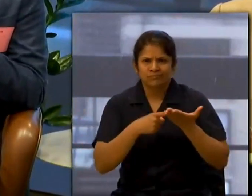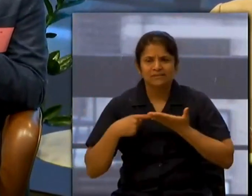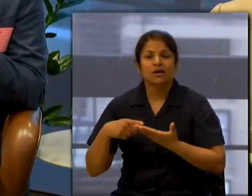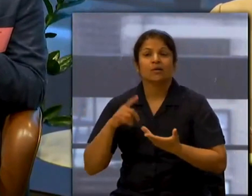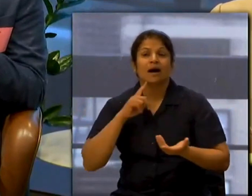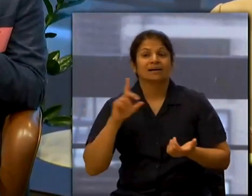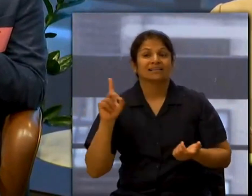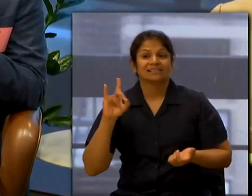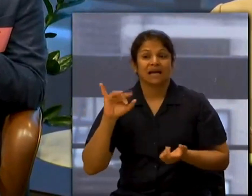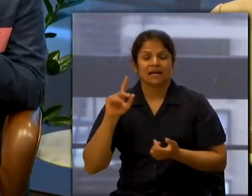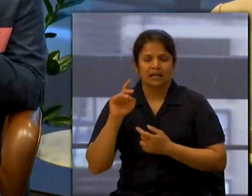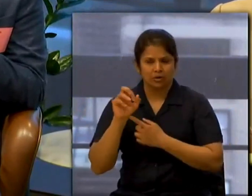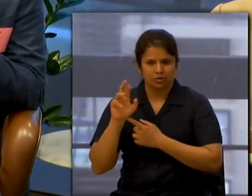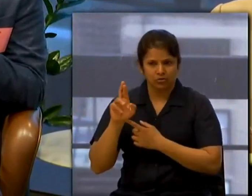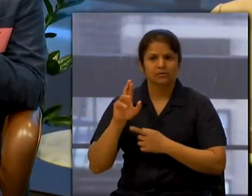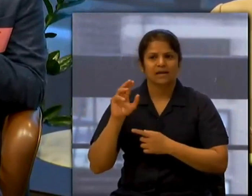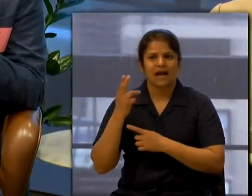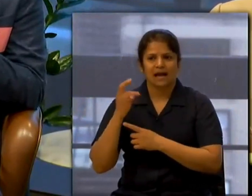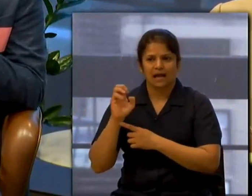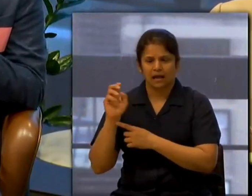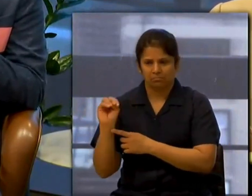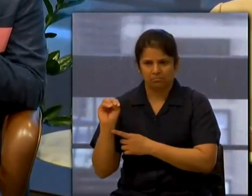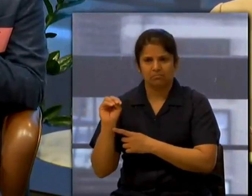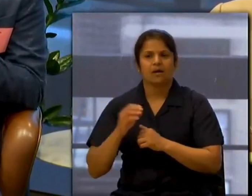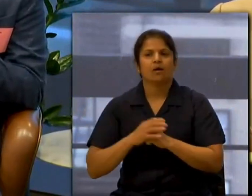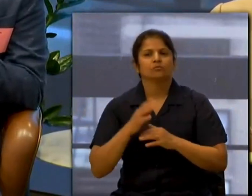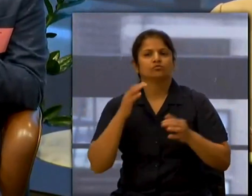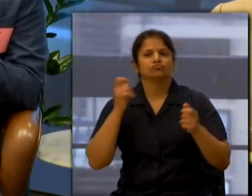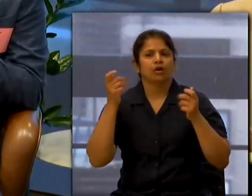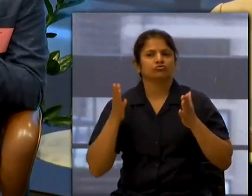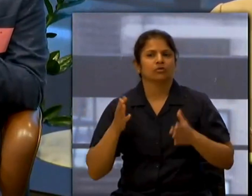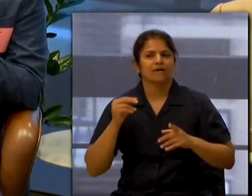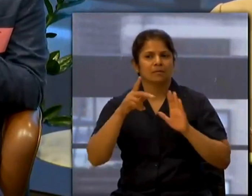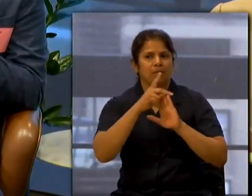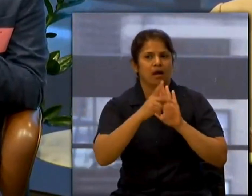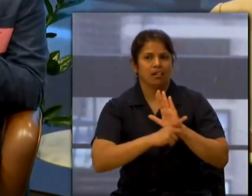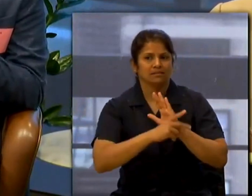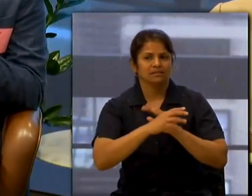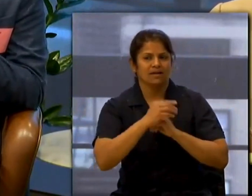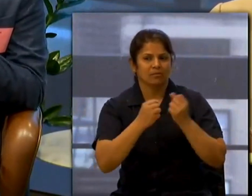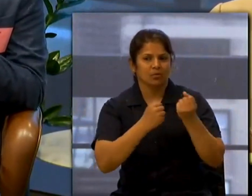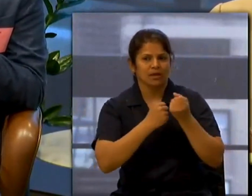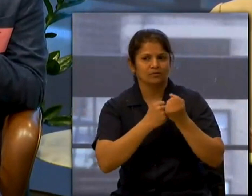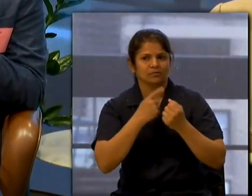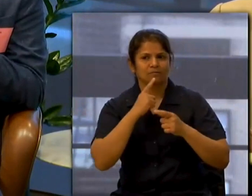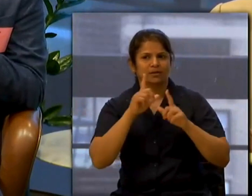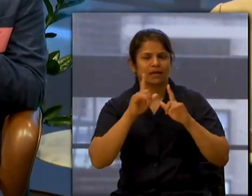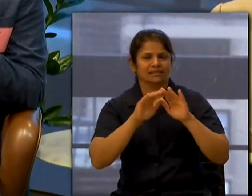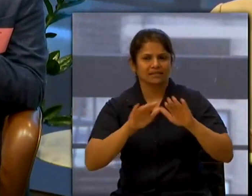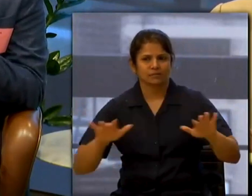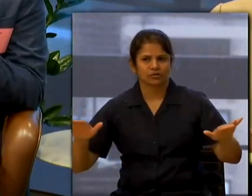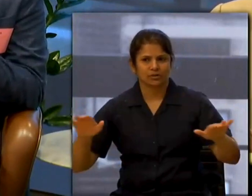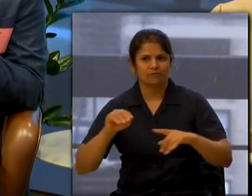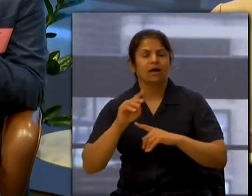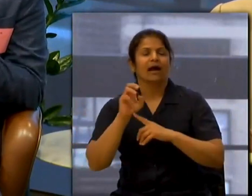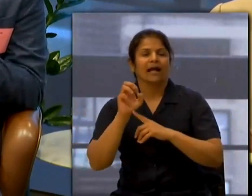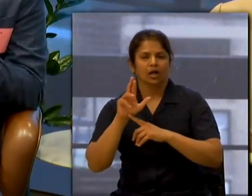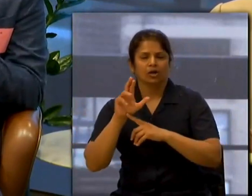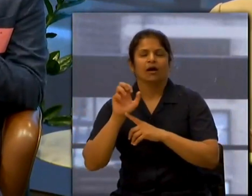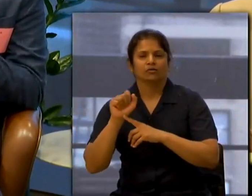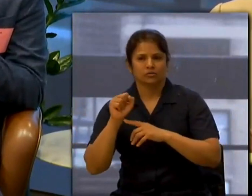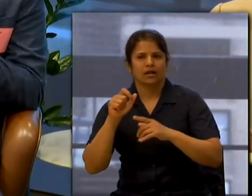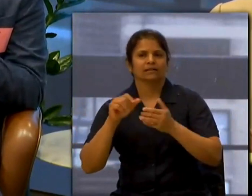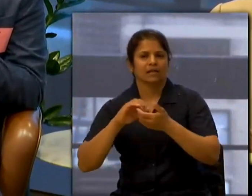as the Director of Policy and Advocacy with the Diverse Elders Coalition, or DEC, as we call it